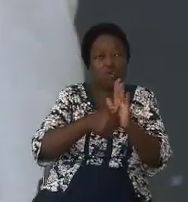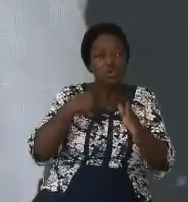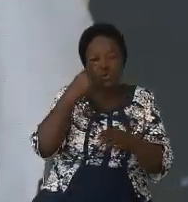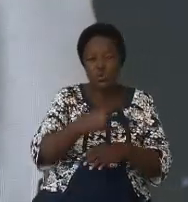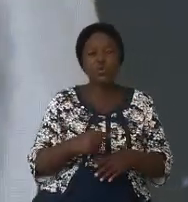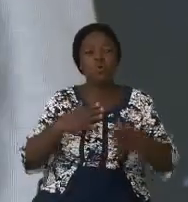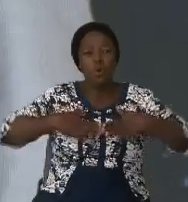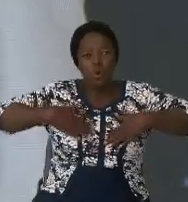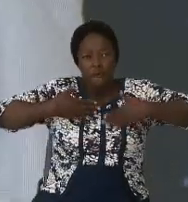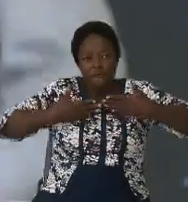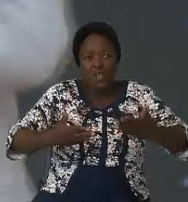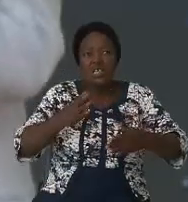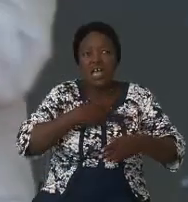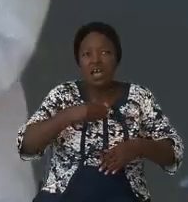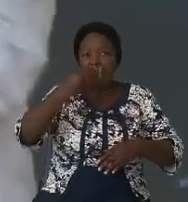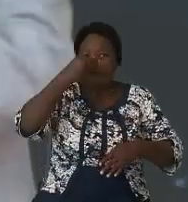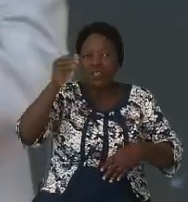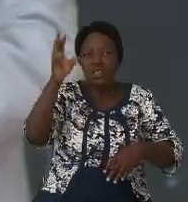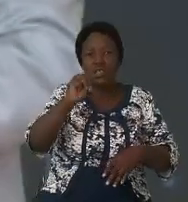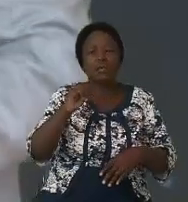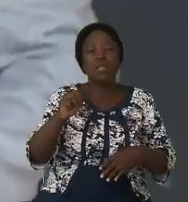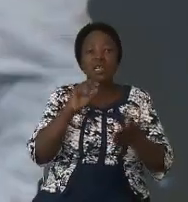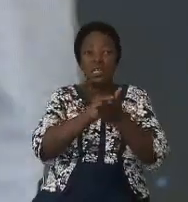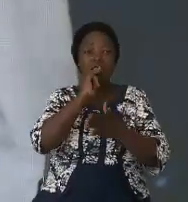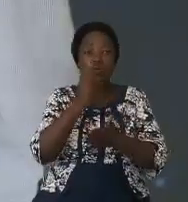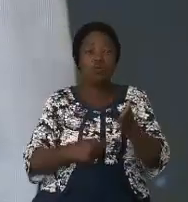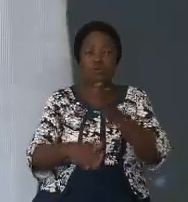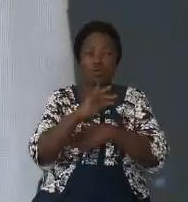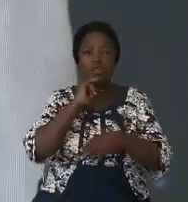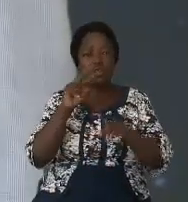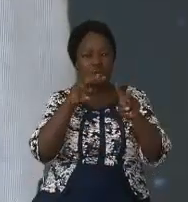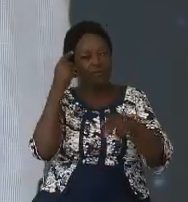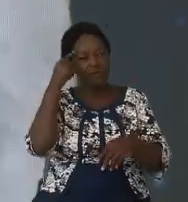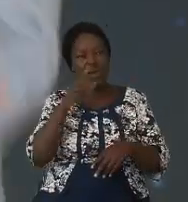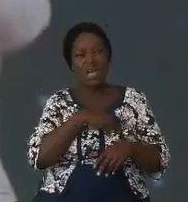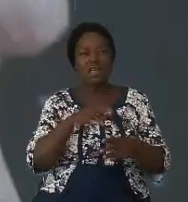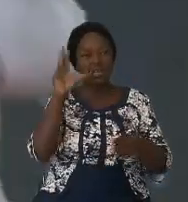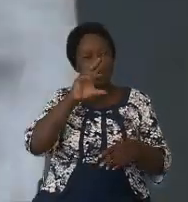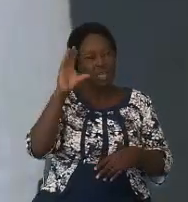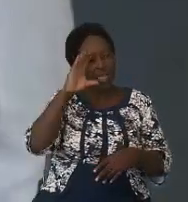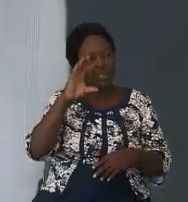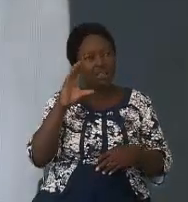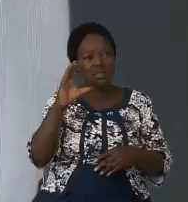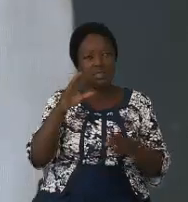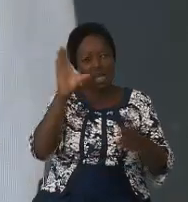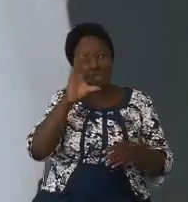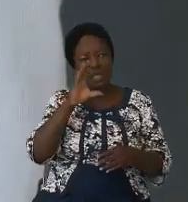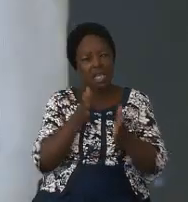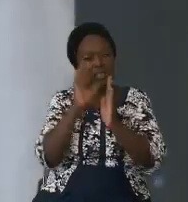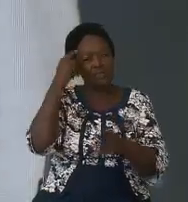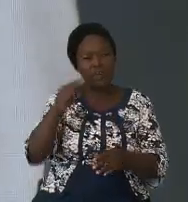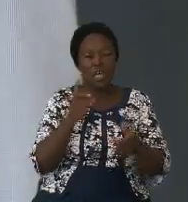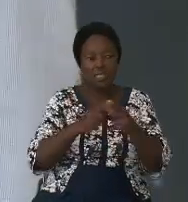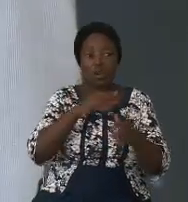not prosper. But whoso confesseth and forsaketh them, that's all God is looking for. All